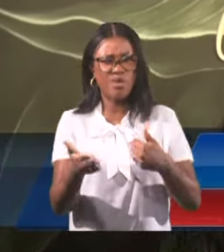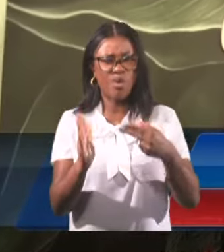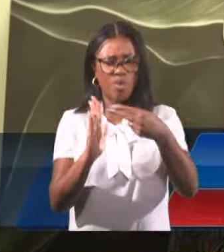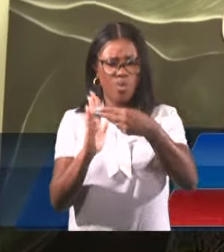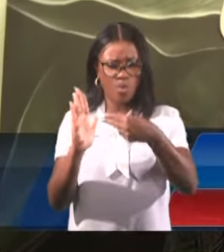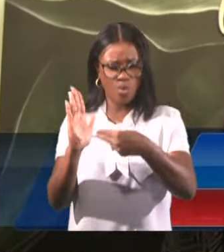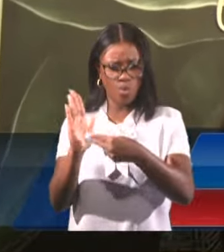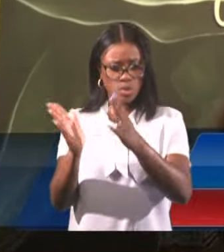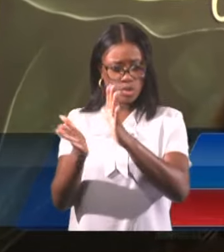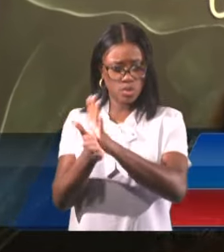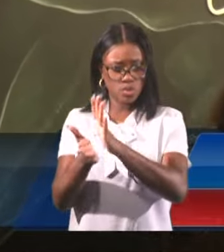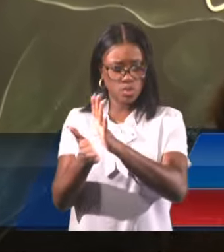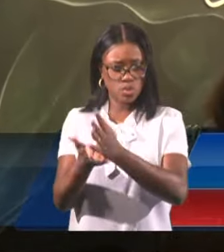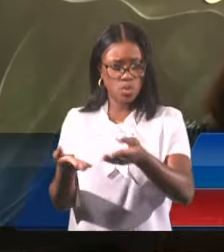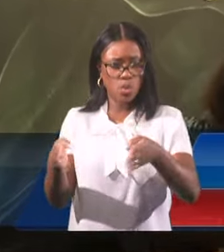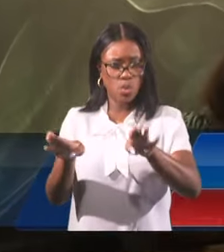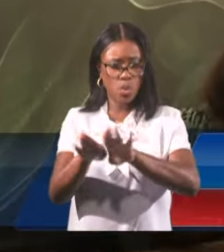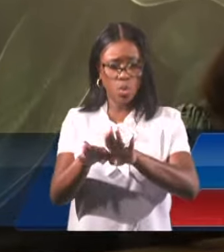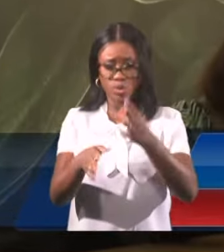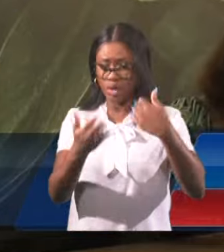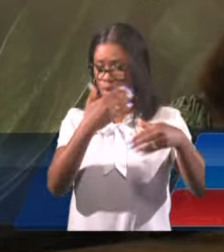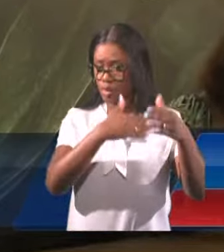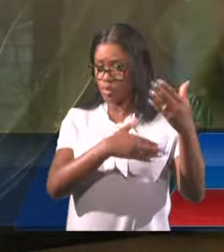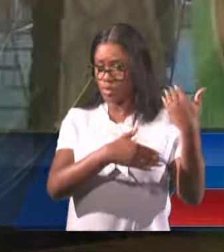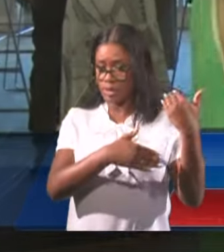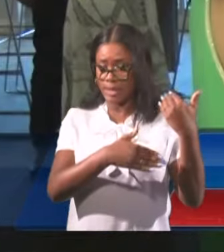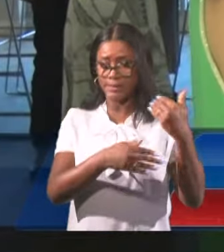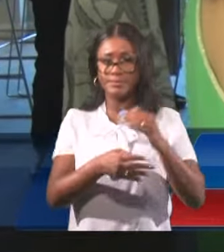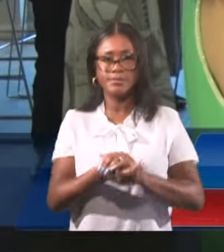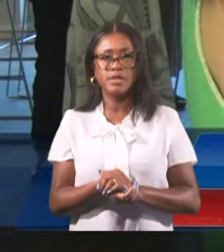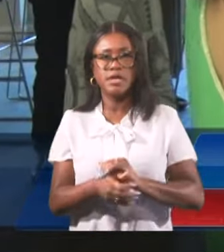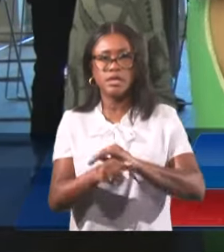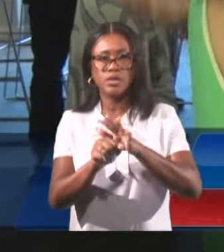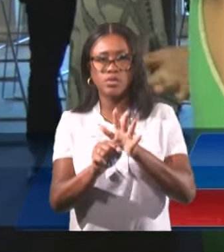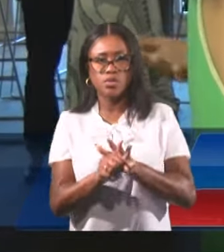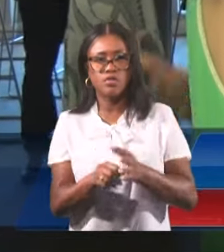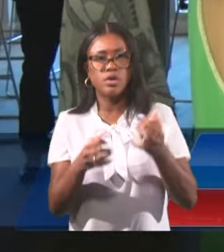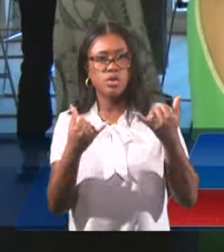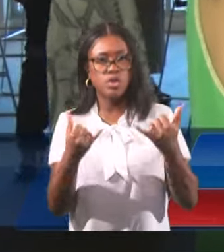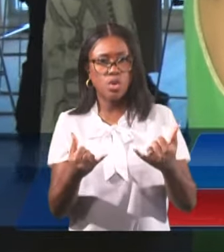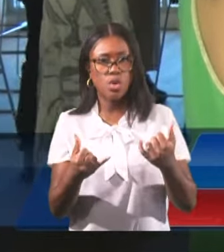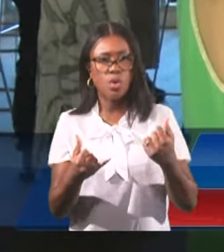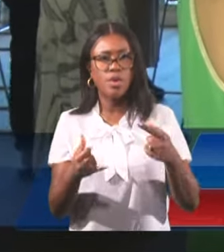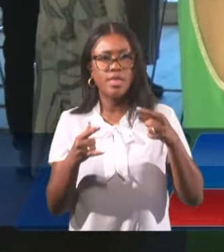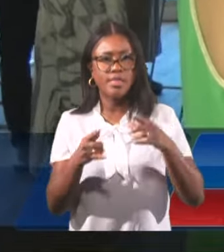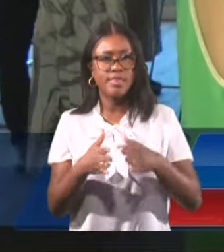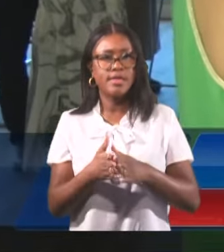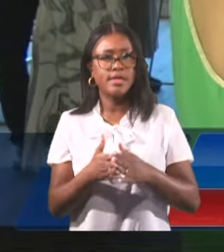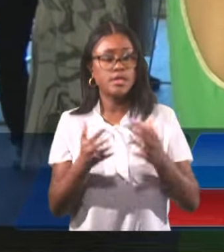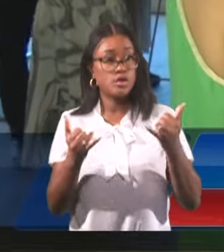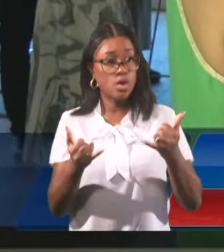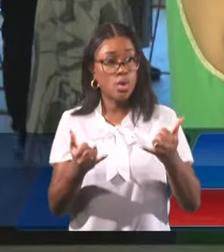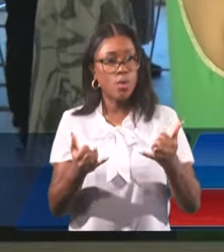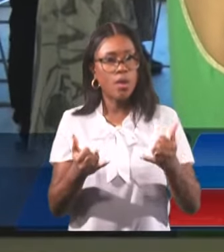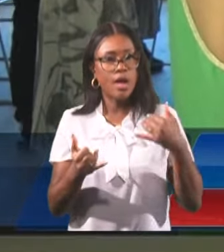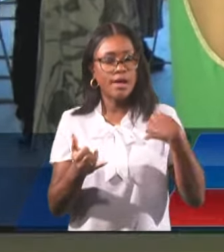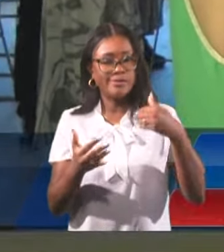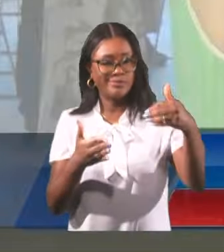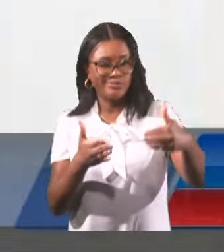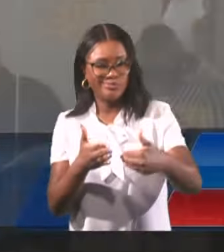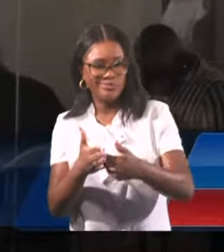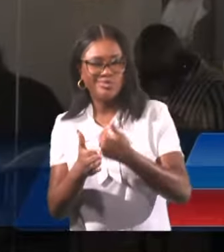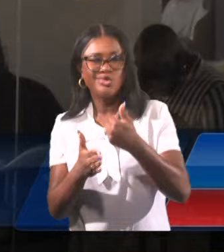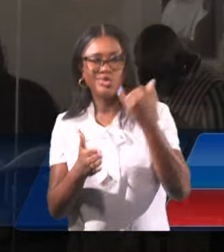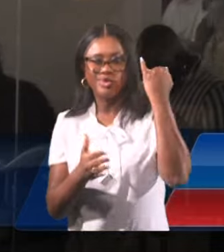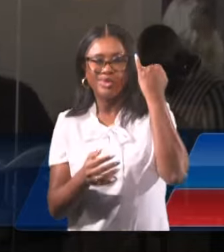Institute, better known as the Hotel School in Chagaramas during the pandemic, Ms. Avani Rojas believes it's a major gap being filled with her latest